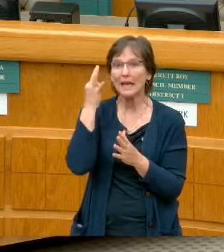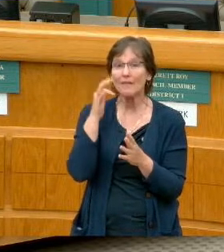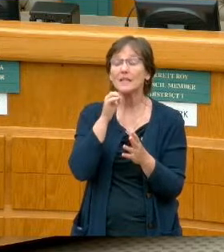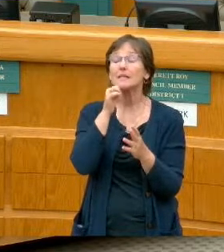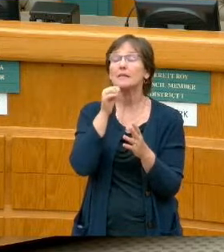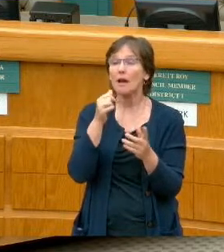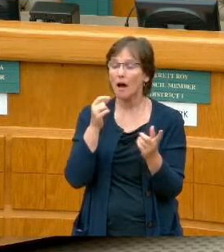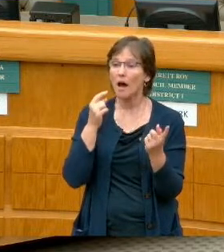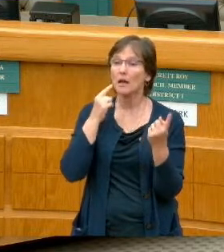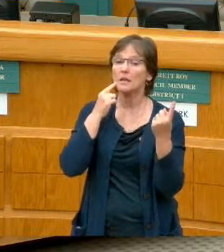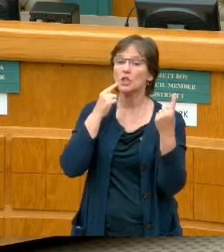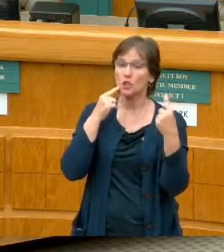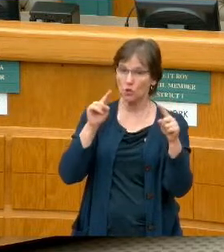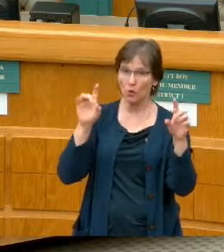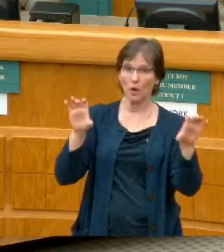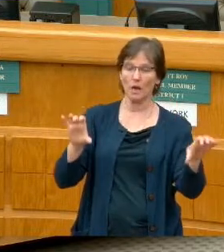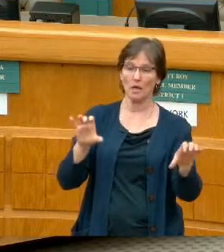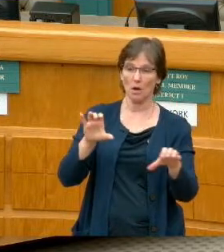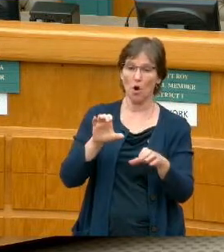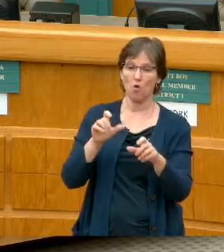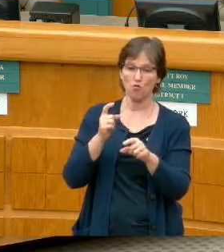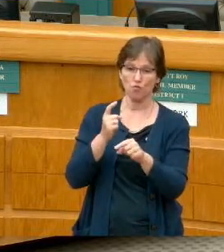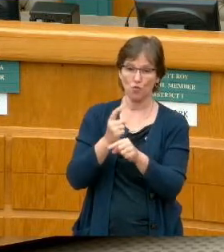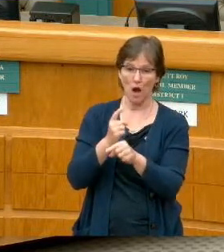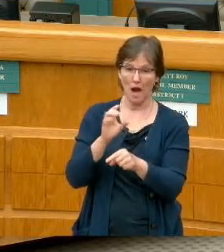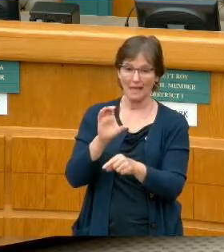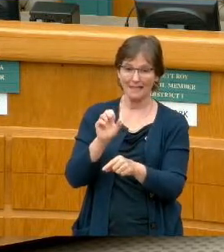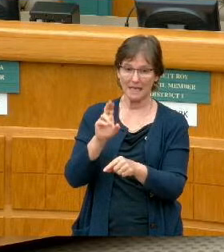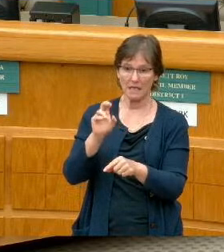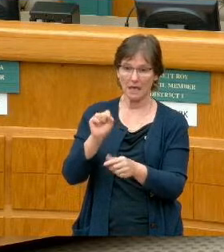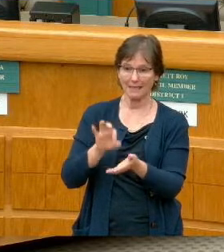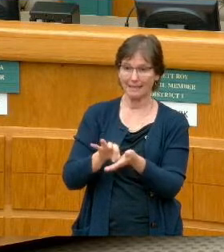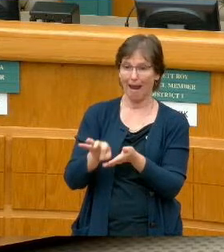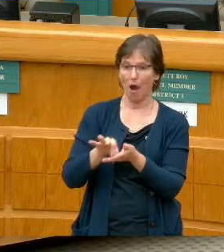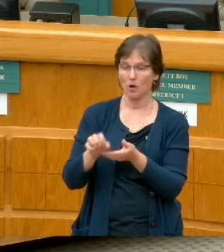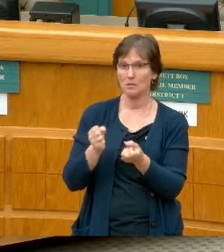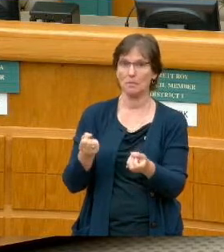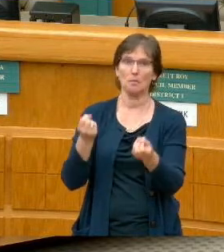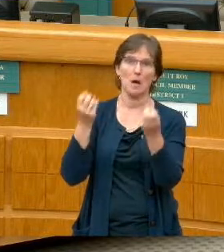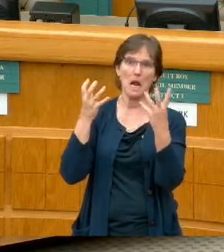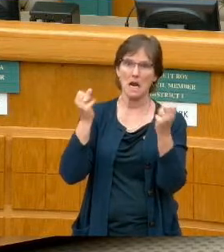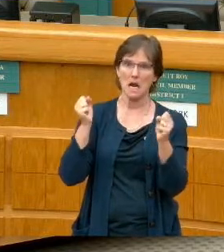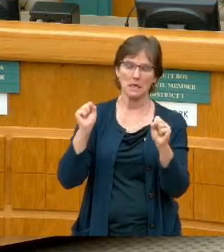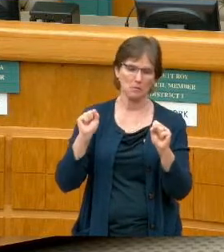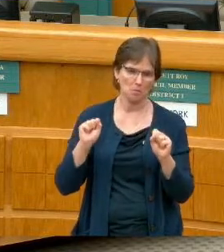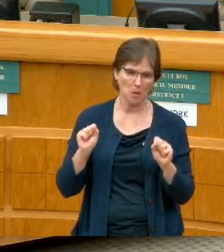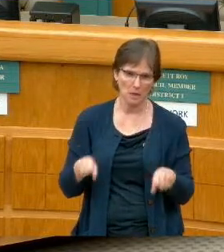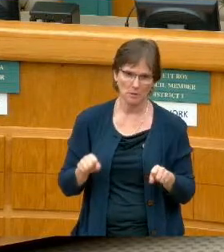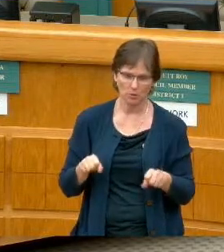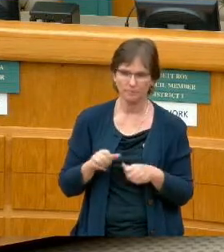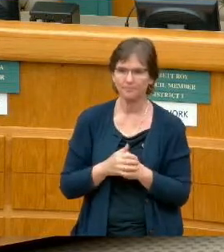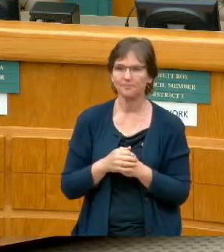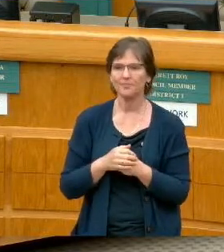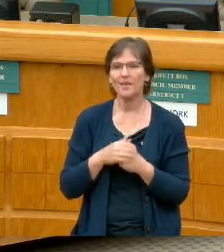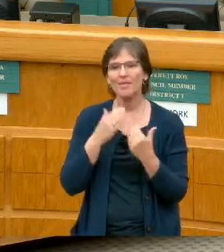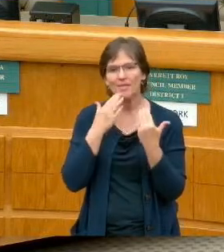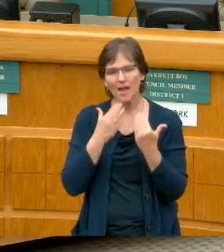that subject matter, and of course, always stand ready to discuss COVID-19 with any of the members of the press. Thank